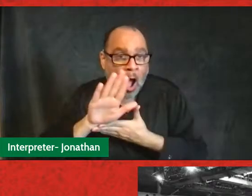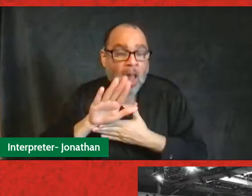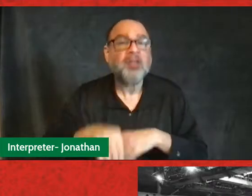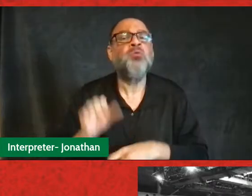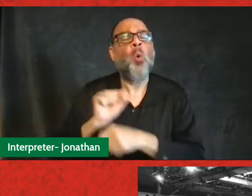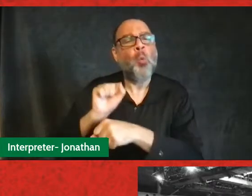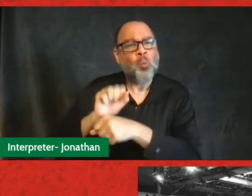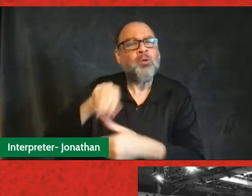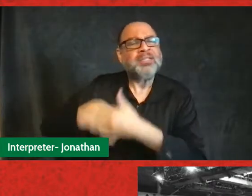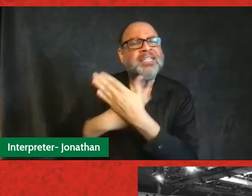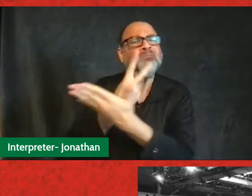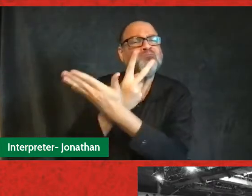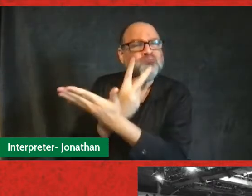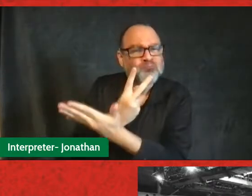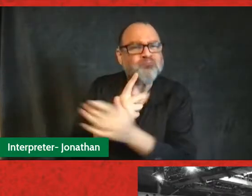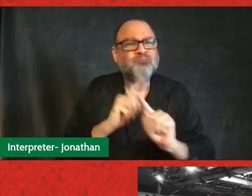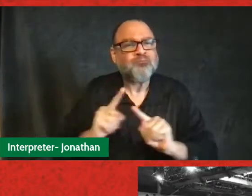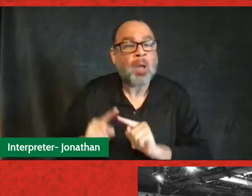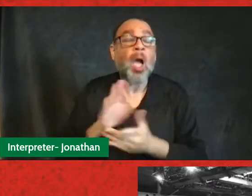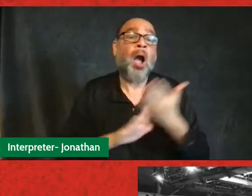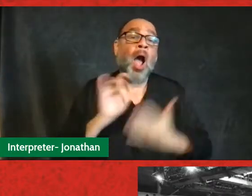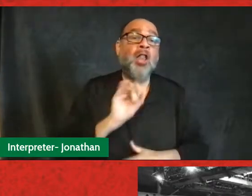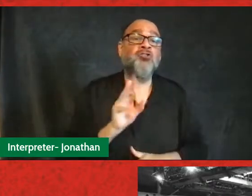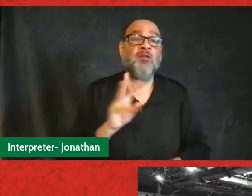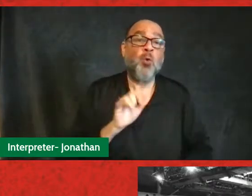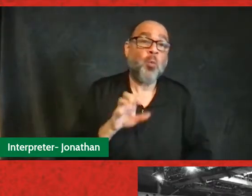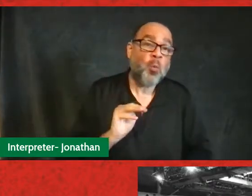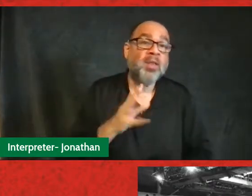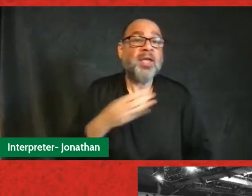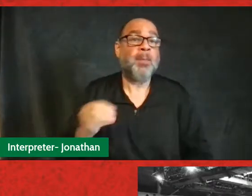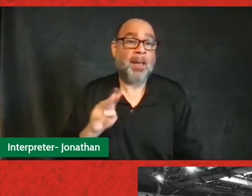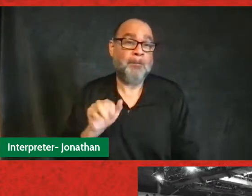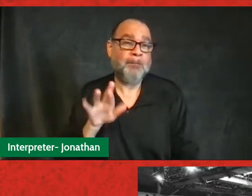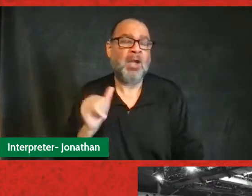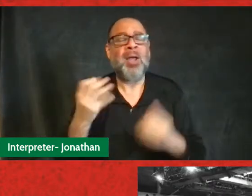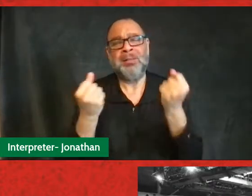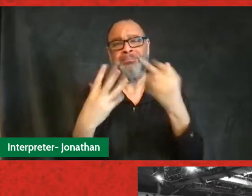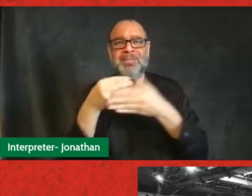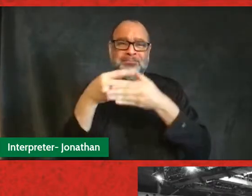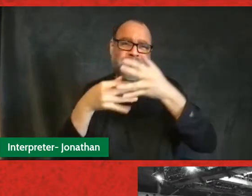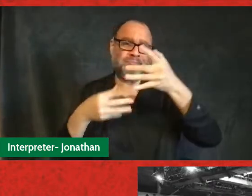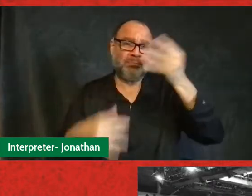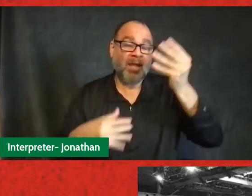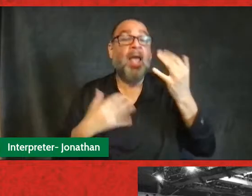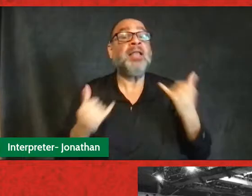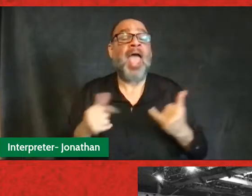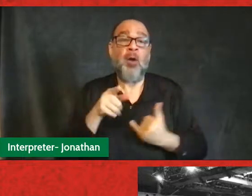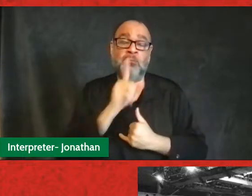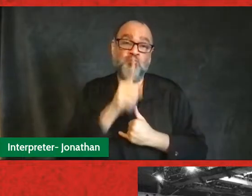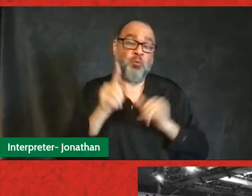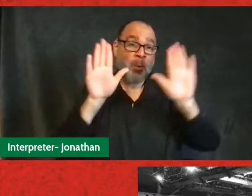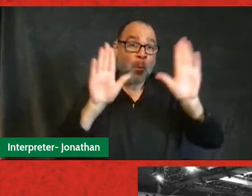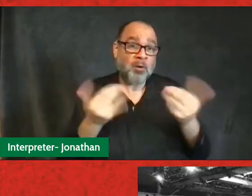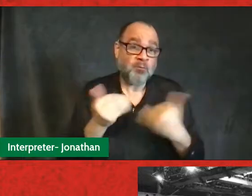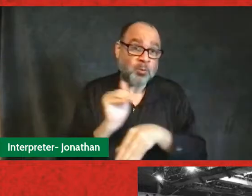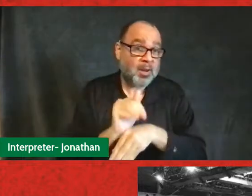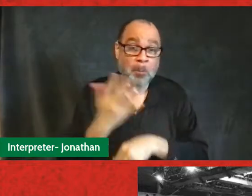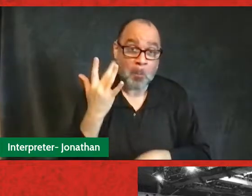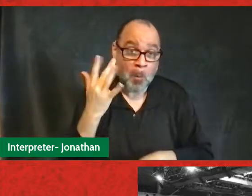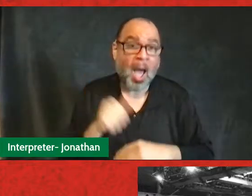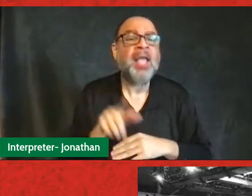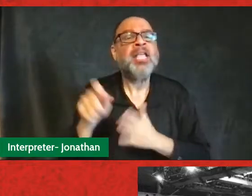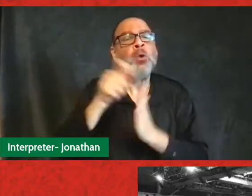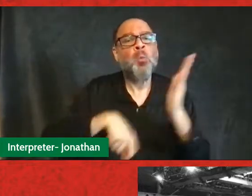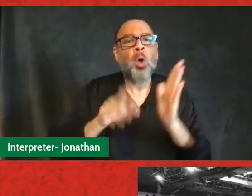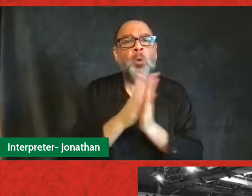Graduate Center, College of William & Mary, and many, many others. Now, the reason he's so special and wonderful tonight is he wrote a book